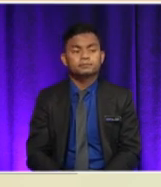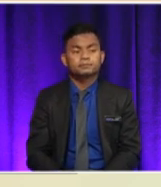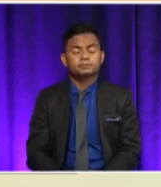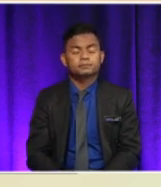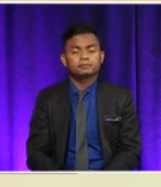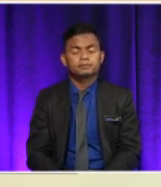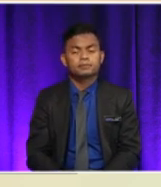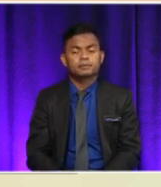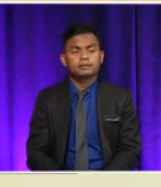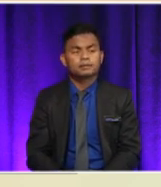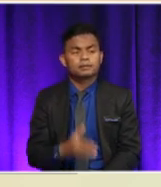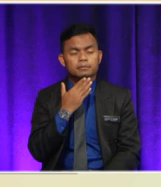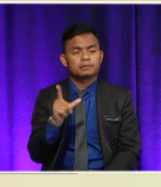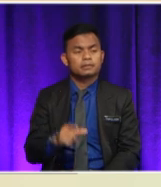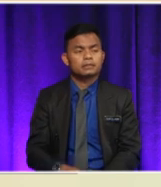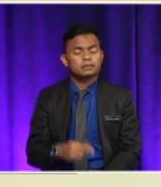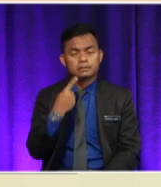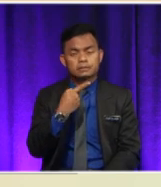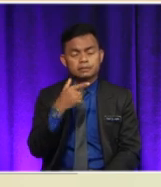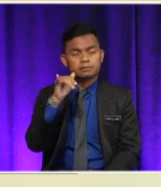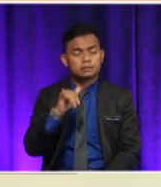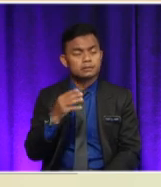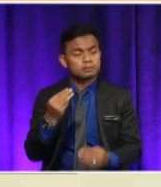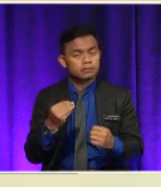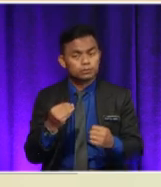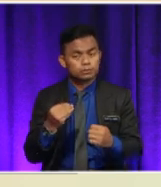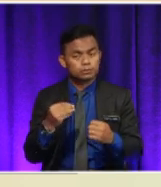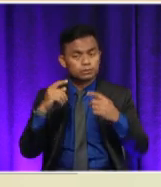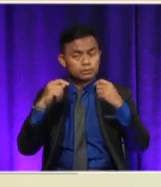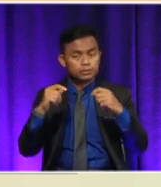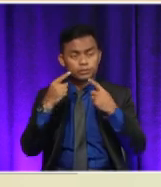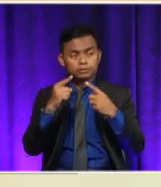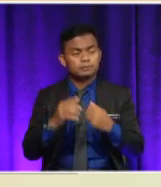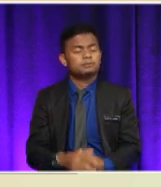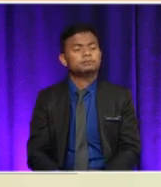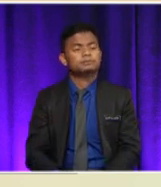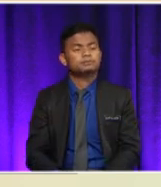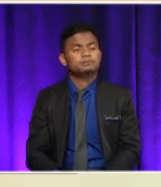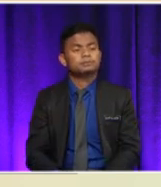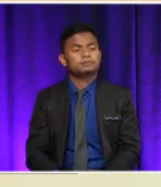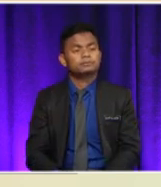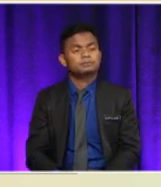him. Okay, so girls, would you like to try and answer this one?